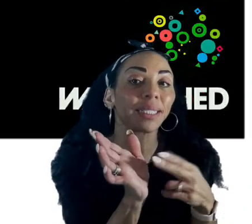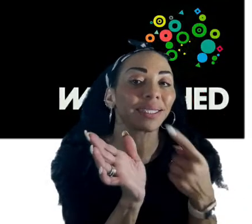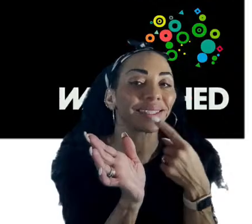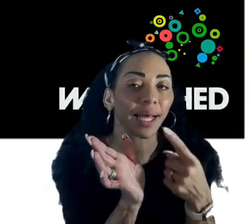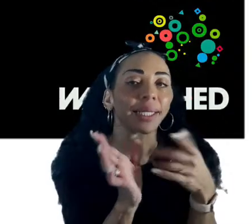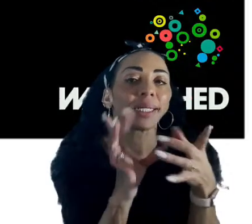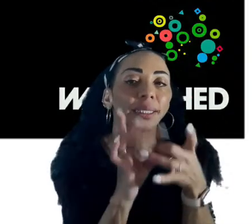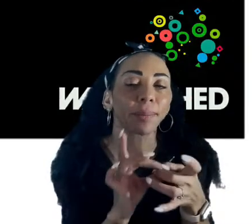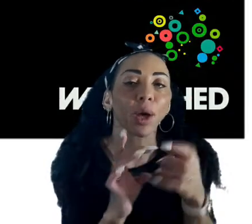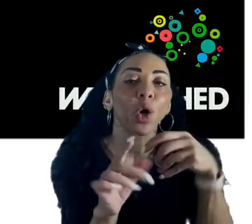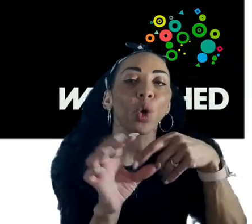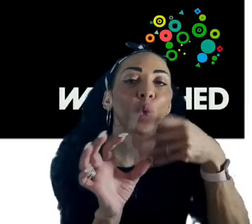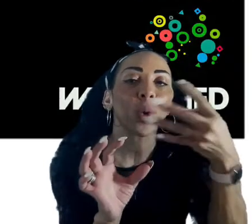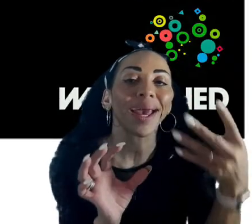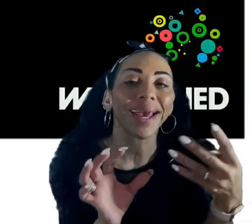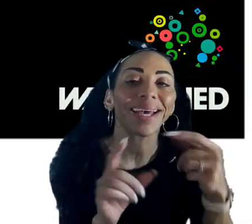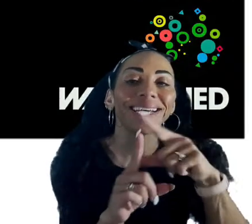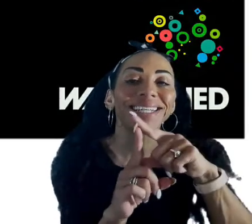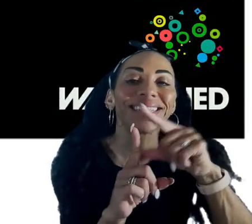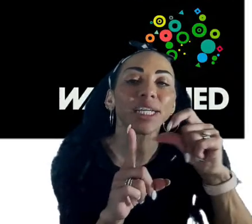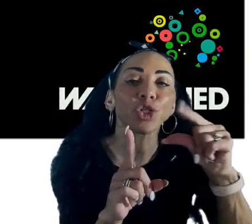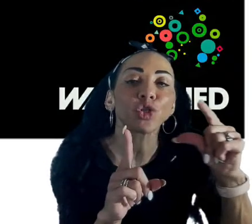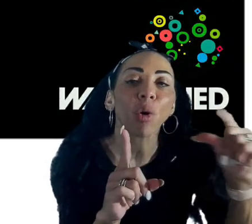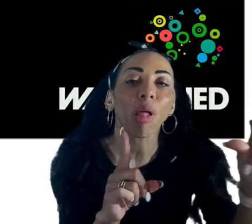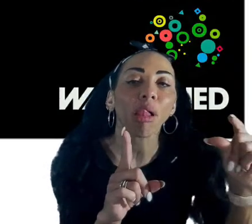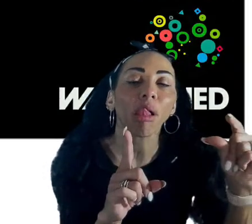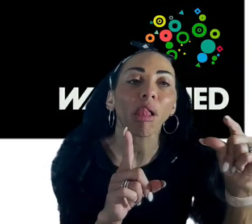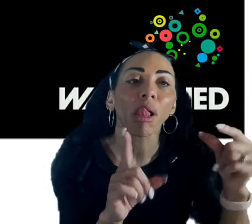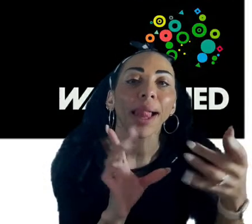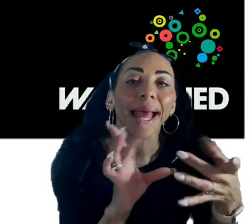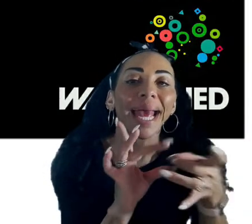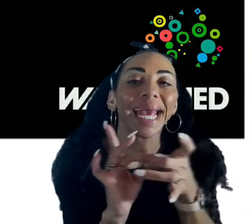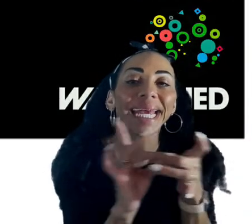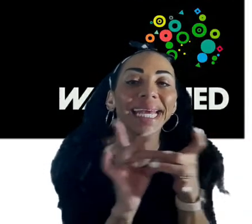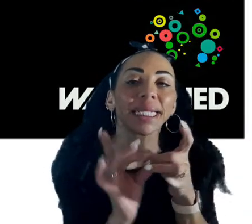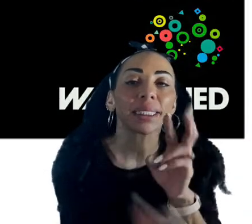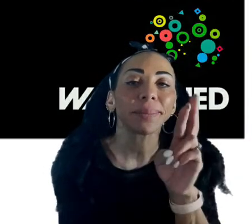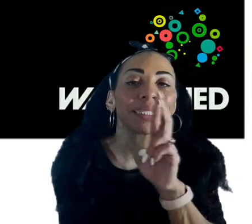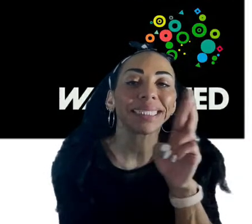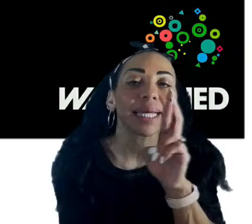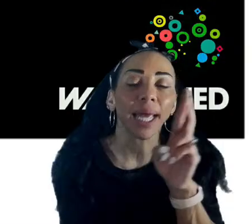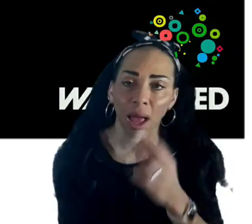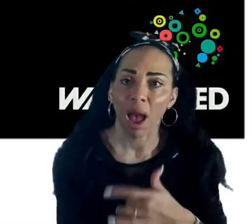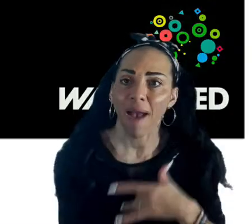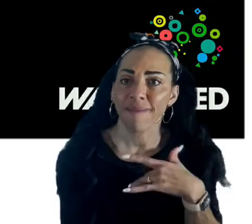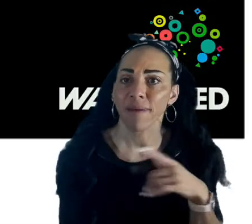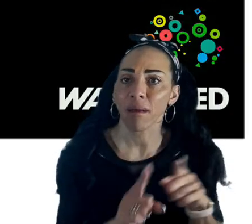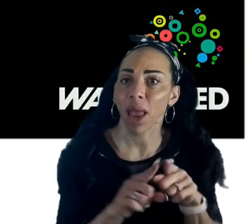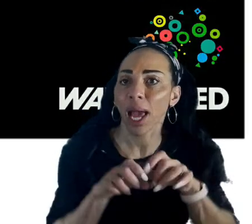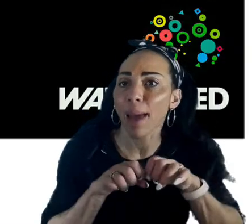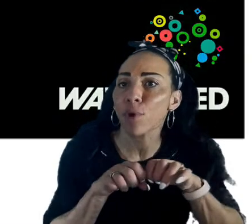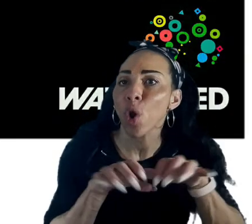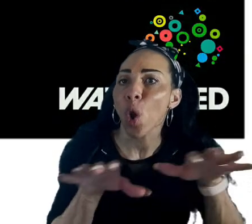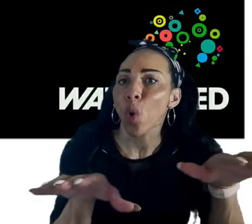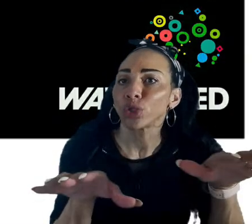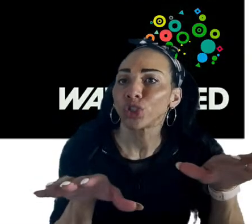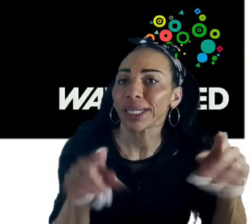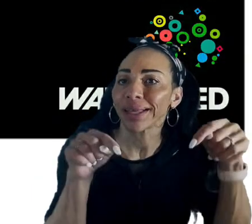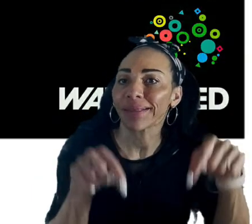And it feels like I'm launching this project today for the first time, so it feels quite special.